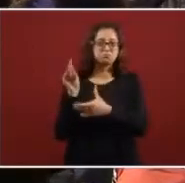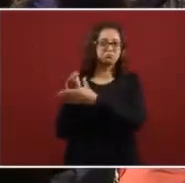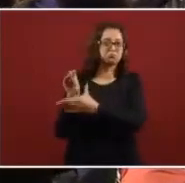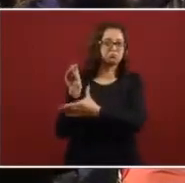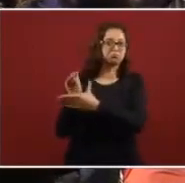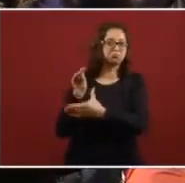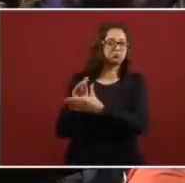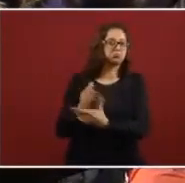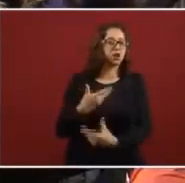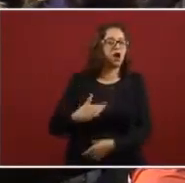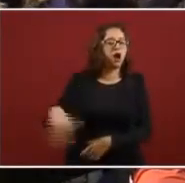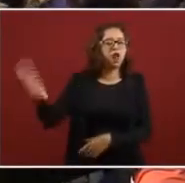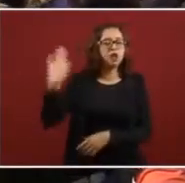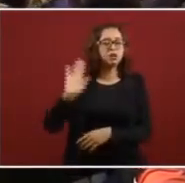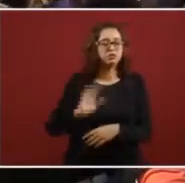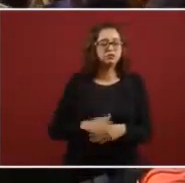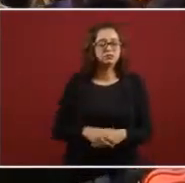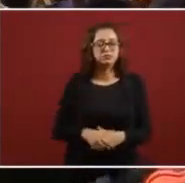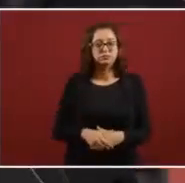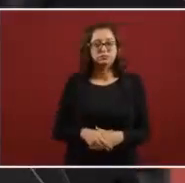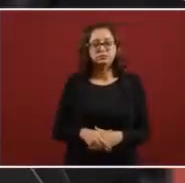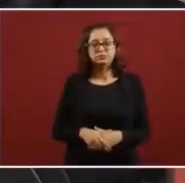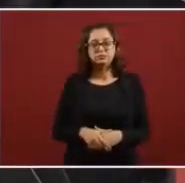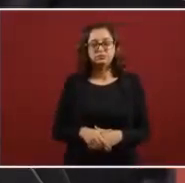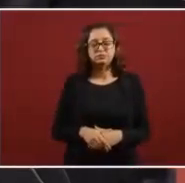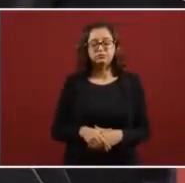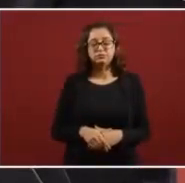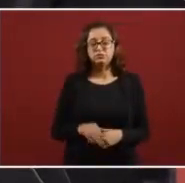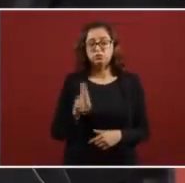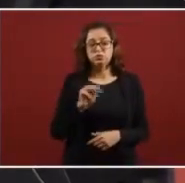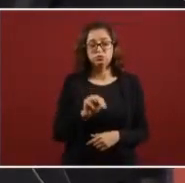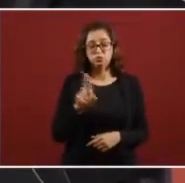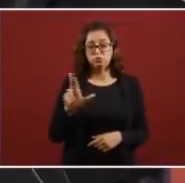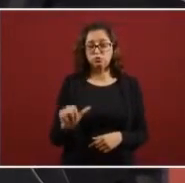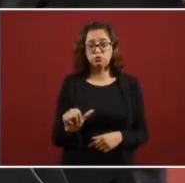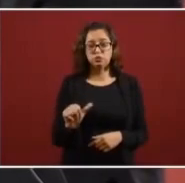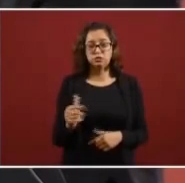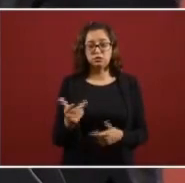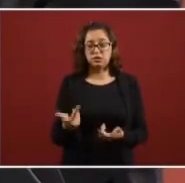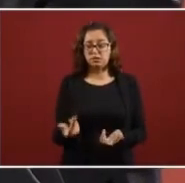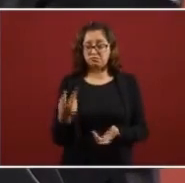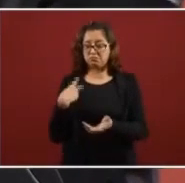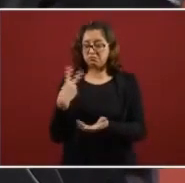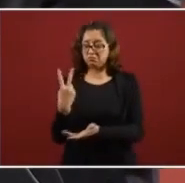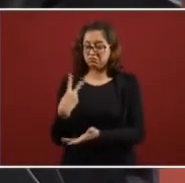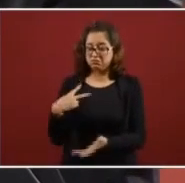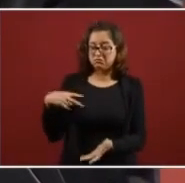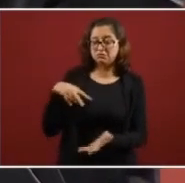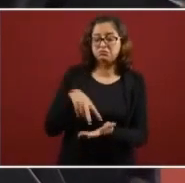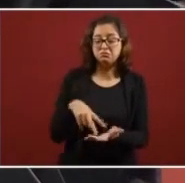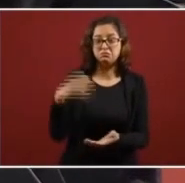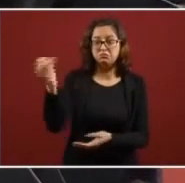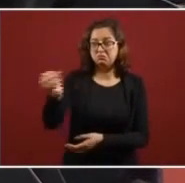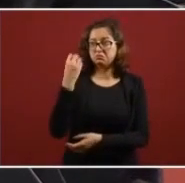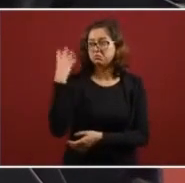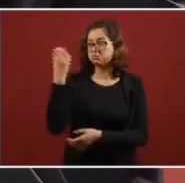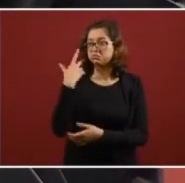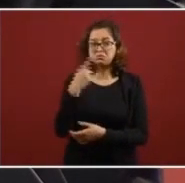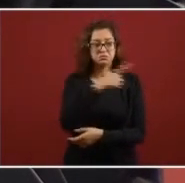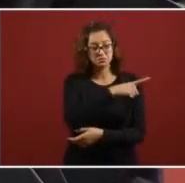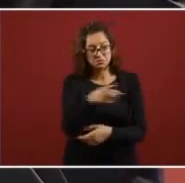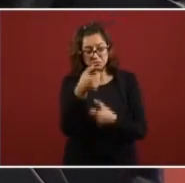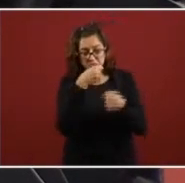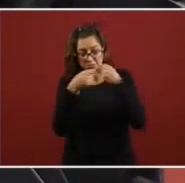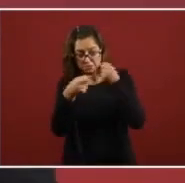For years, the media didn't cover them. And they didn't make it pay any